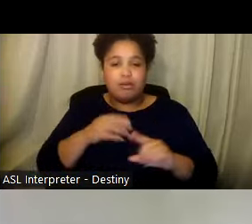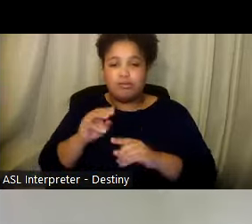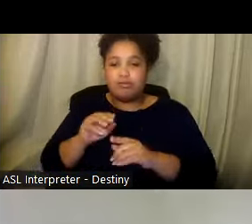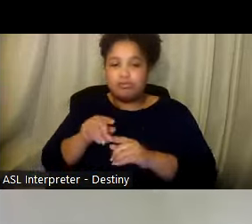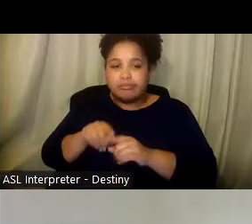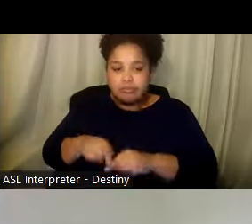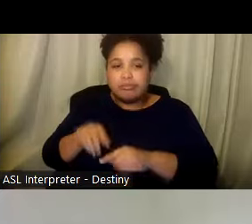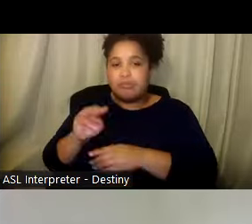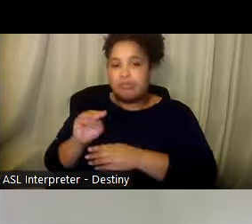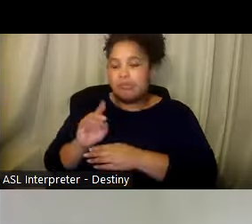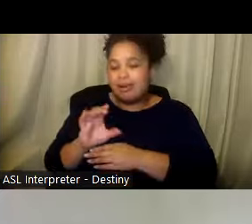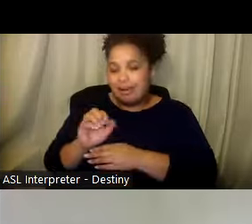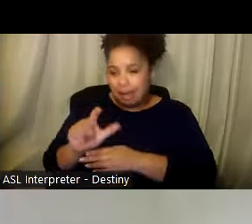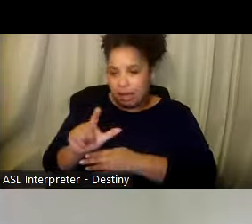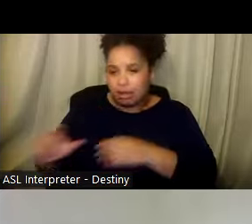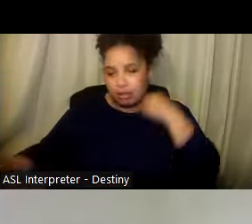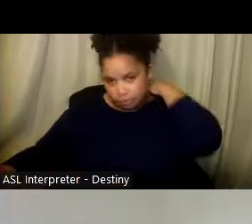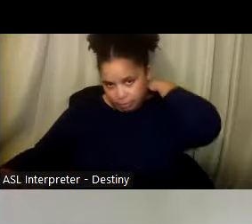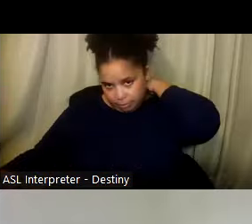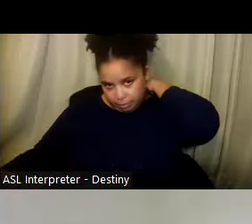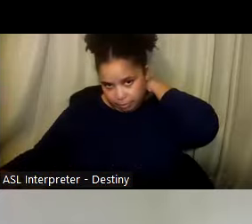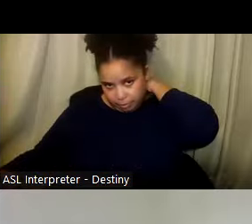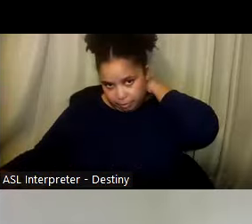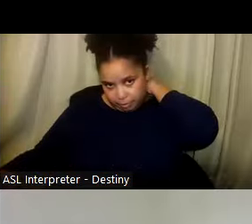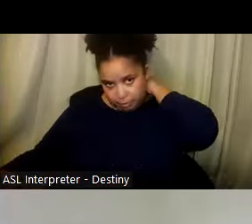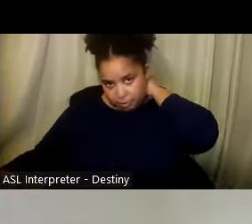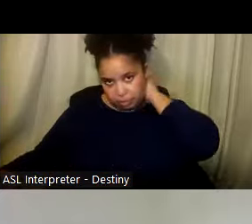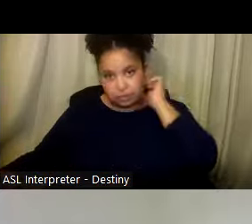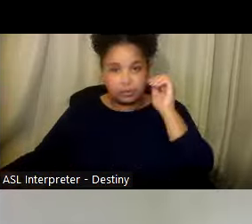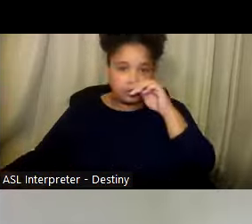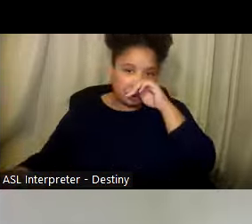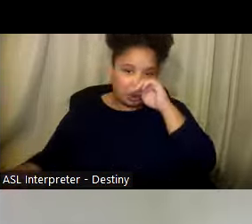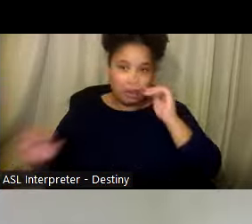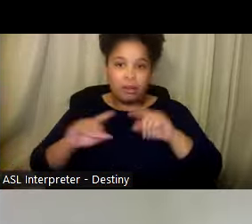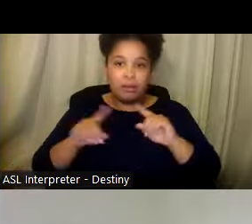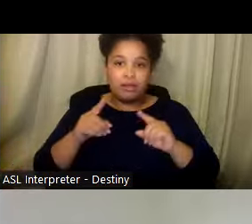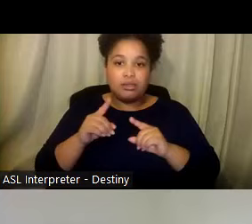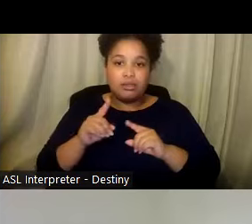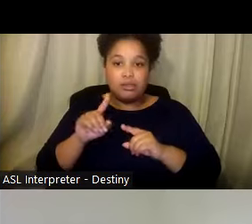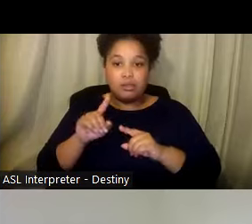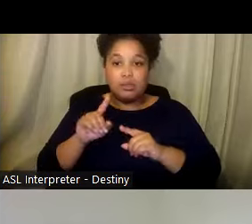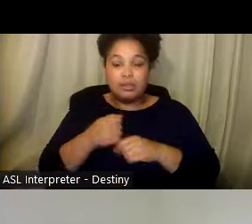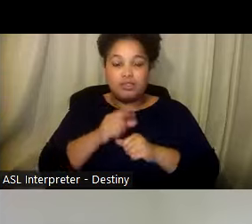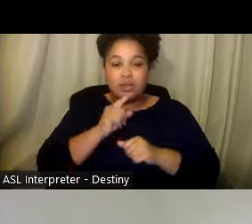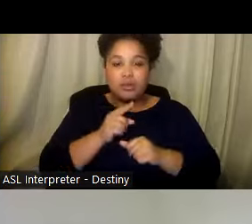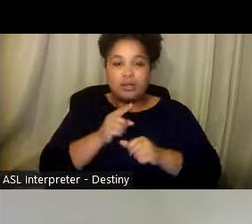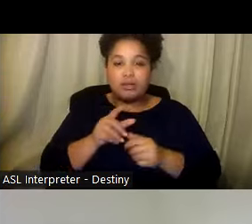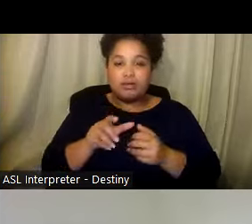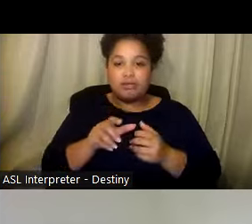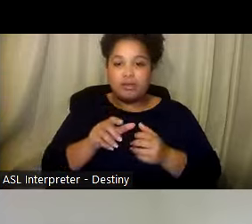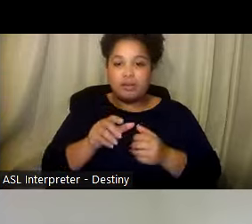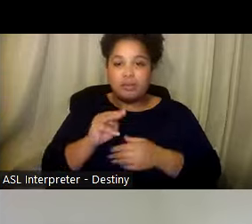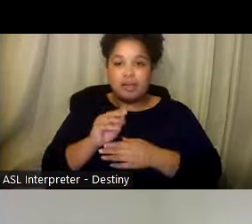but very quickly we kind of pivoted and made sure that we are not just focusing on Medi-Cal patients, but